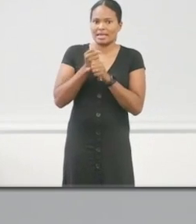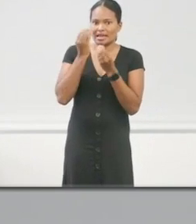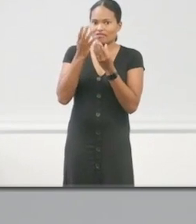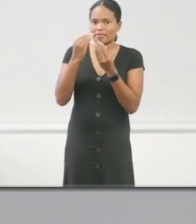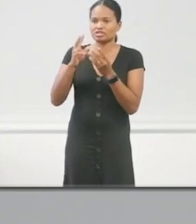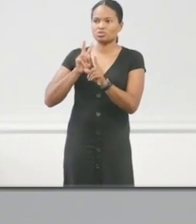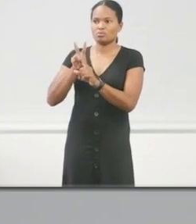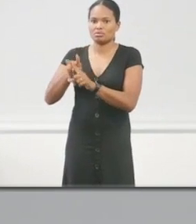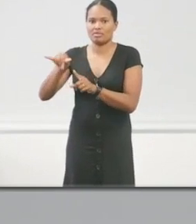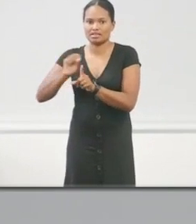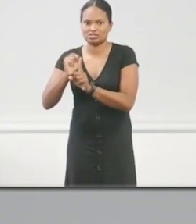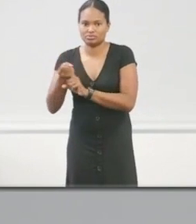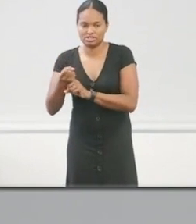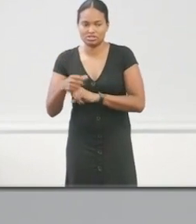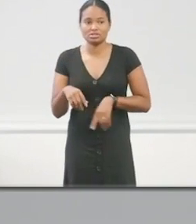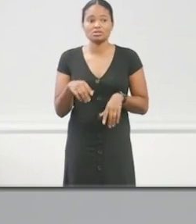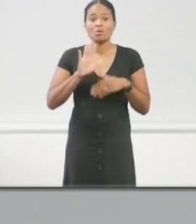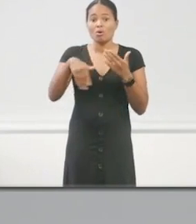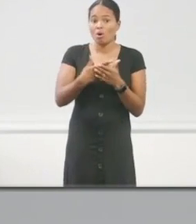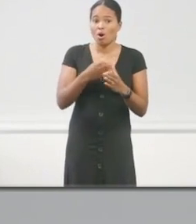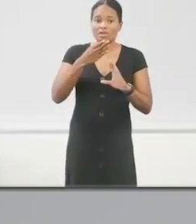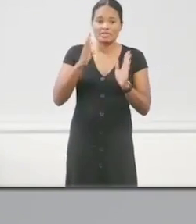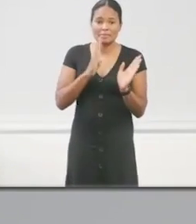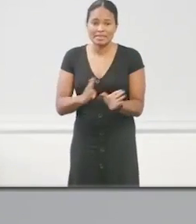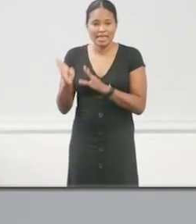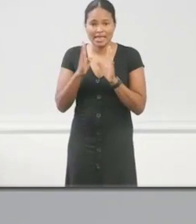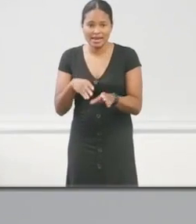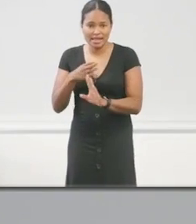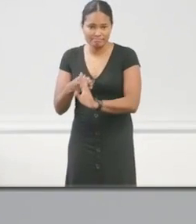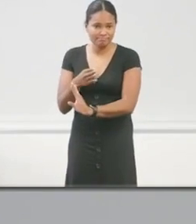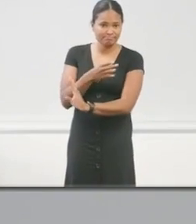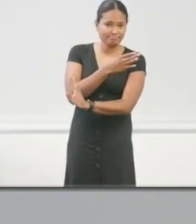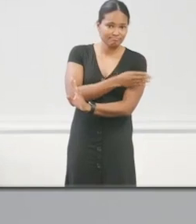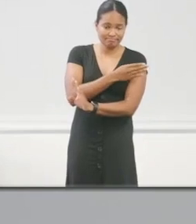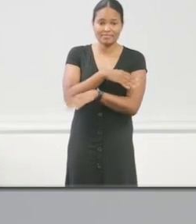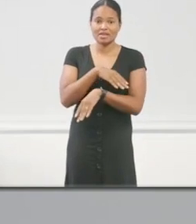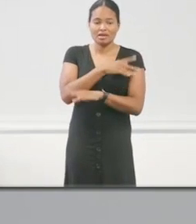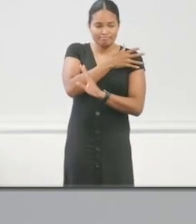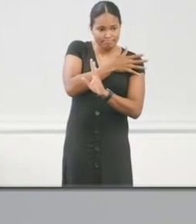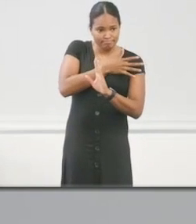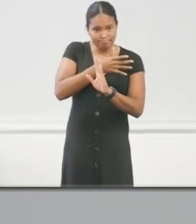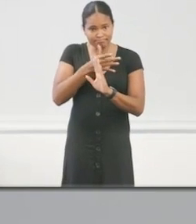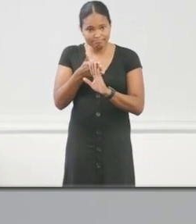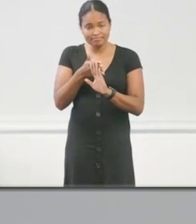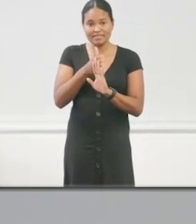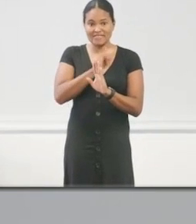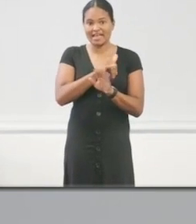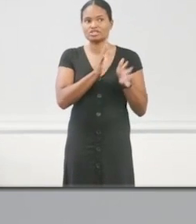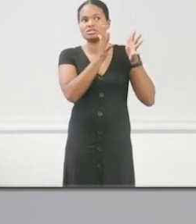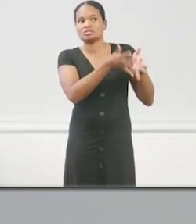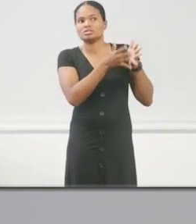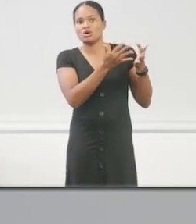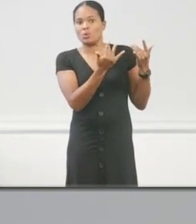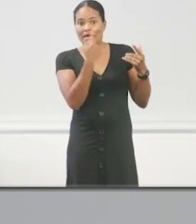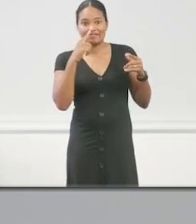situation? So all the planning you do ahead of time and all those plans like we're talking about that are sitting on the shelf. But when